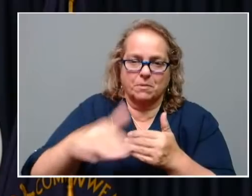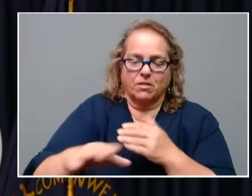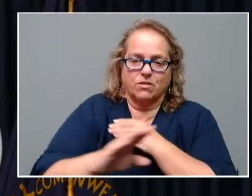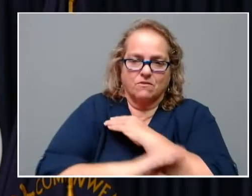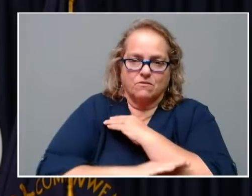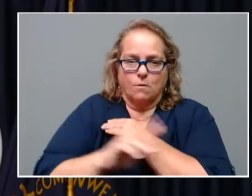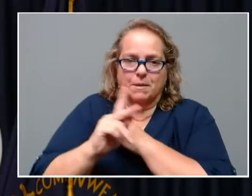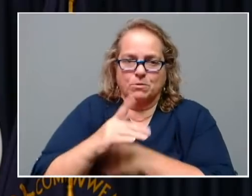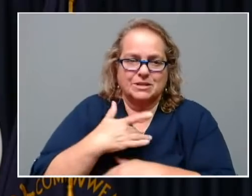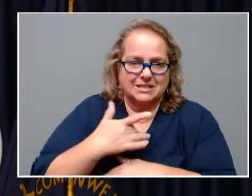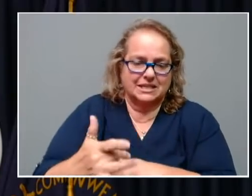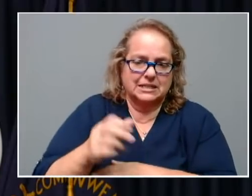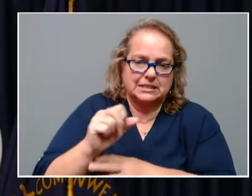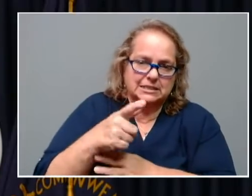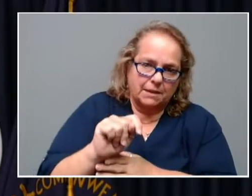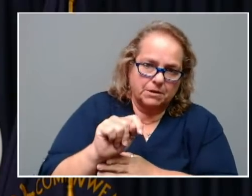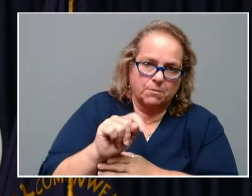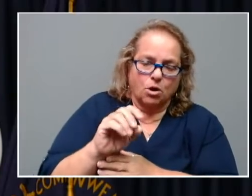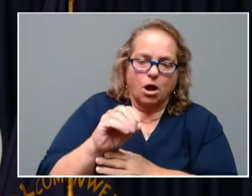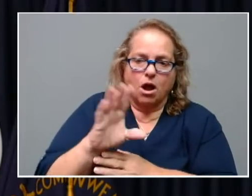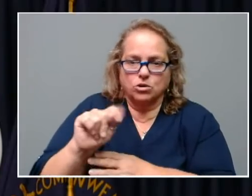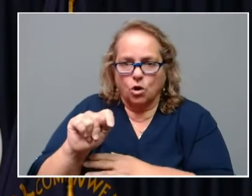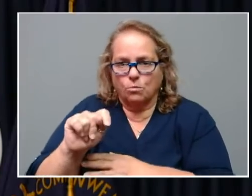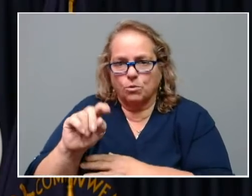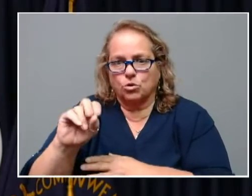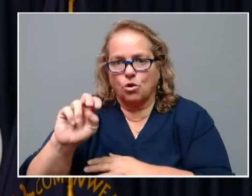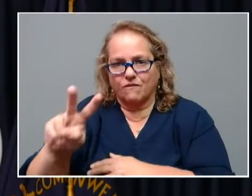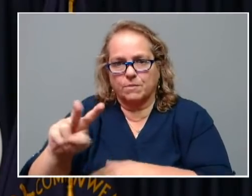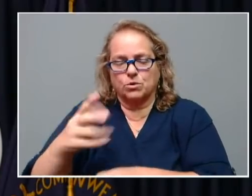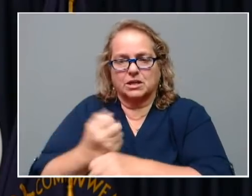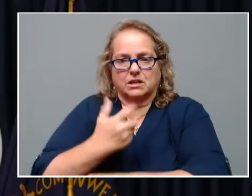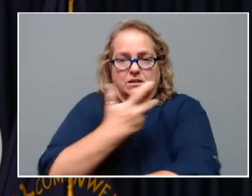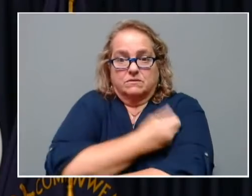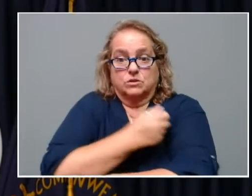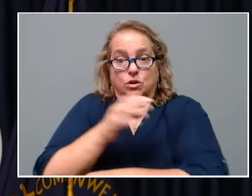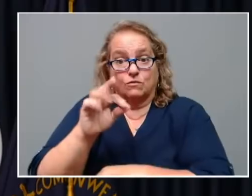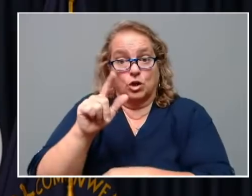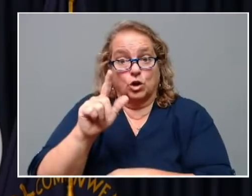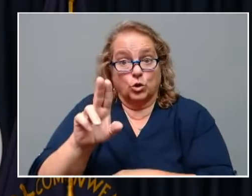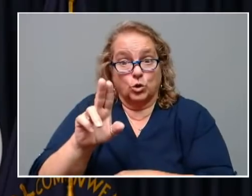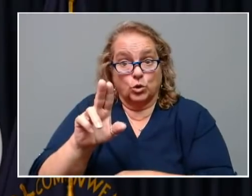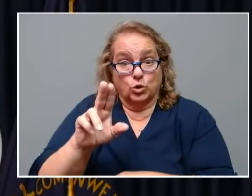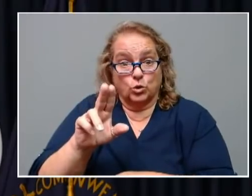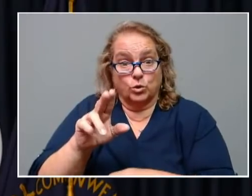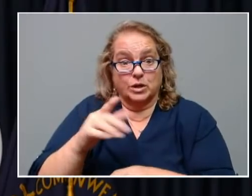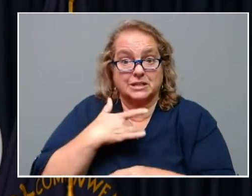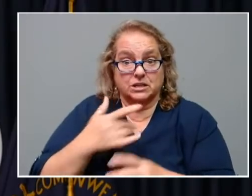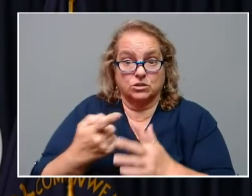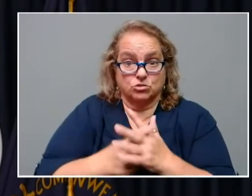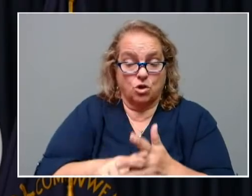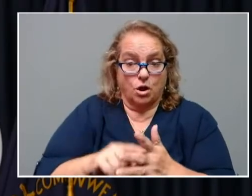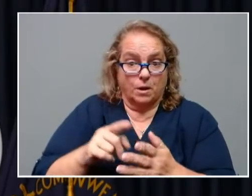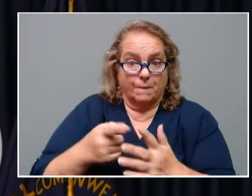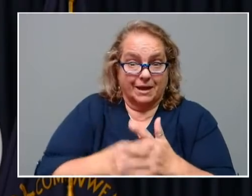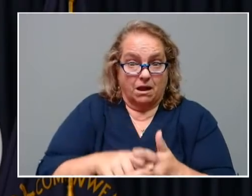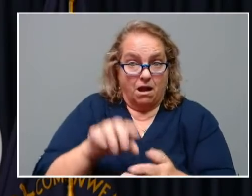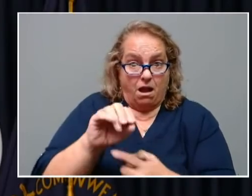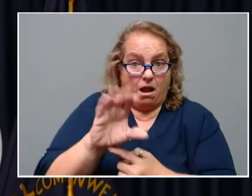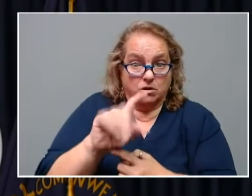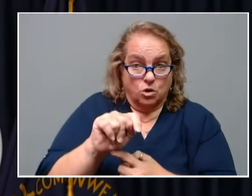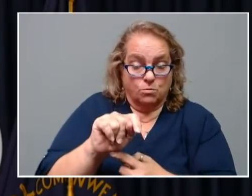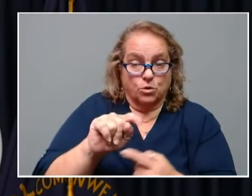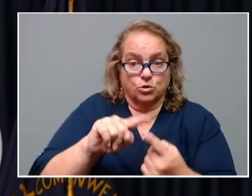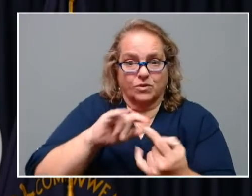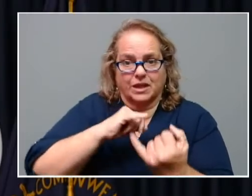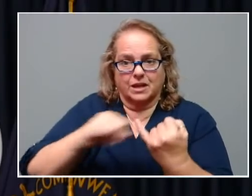September, October, and even into November. Flu season is typically the beginning of October through the end of May. In a typical